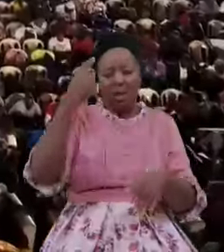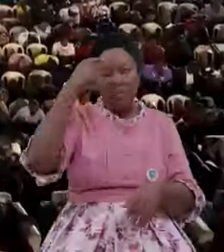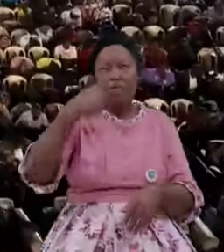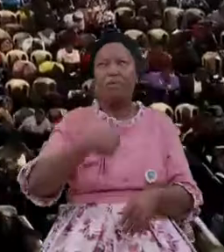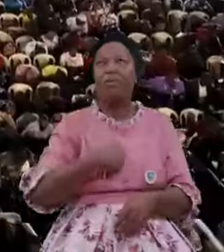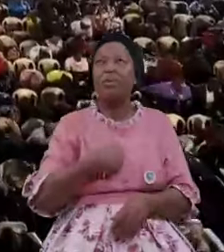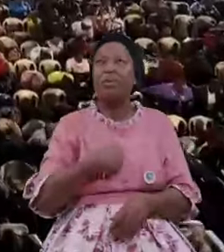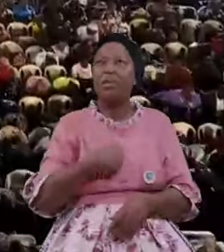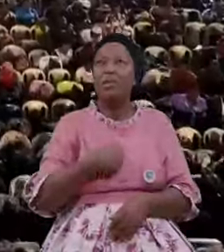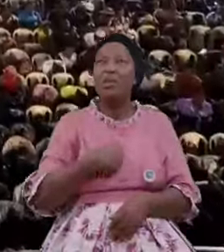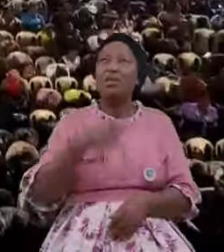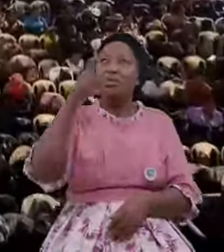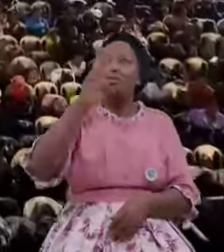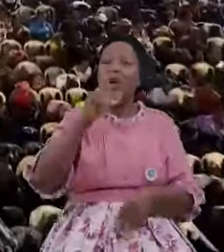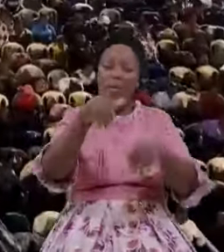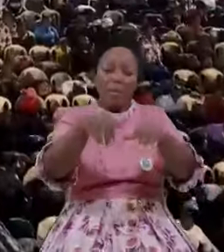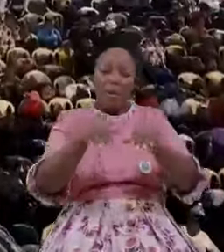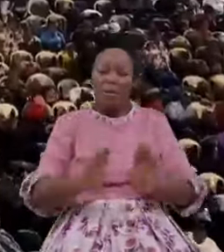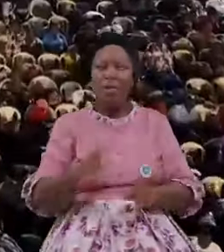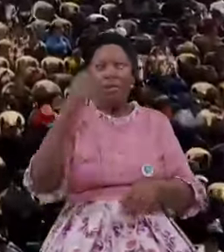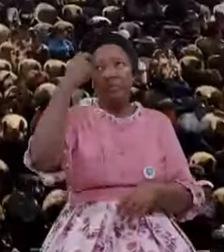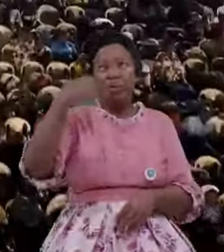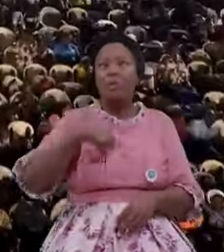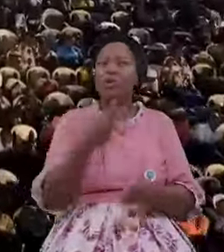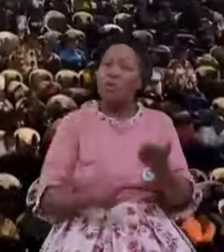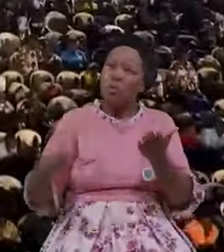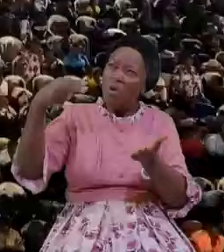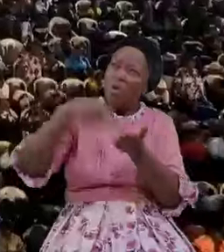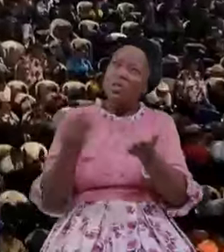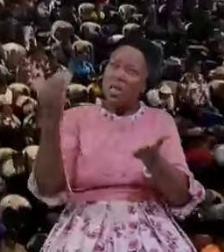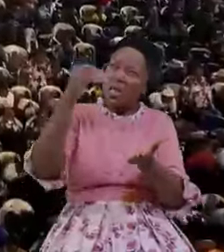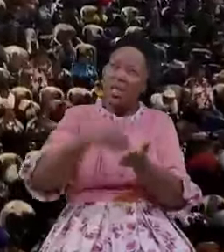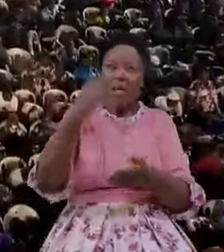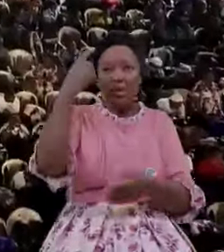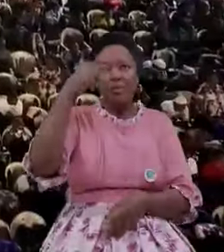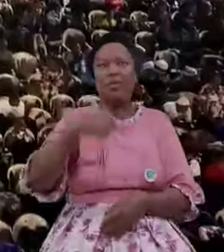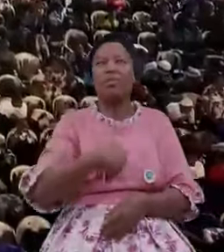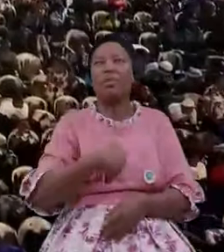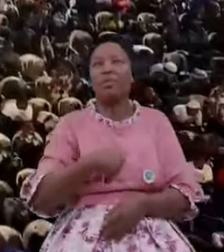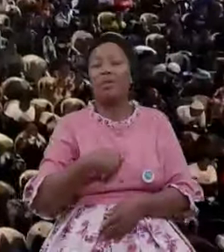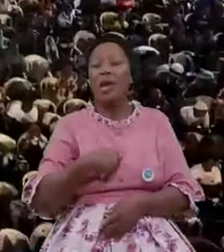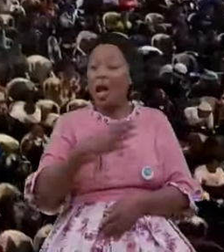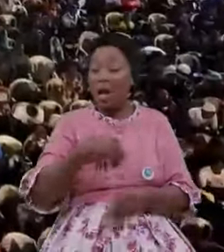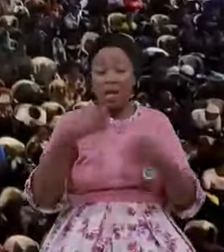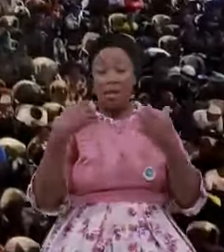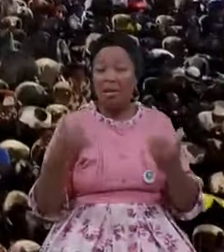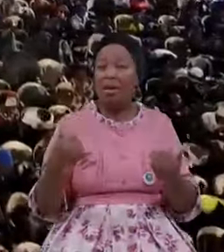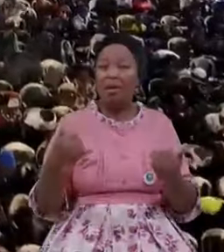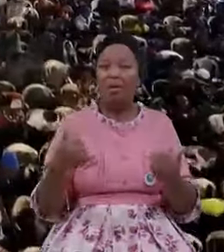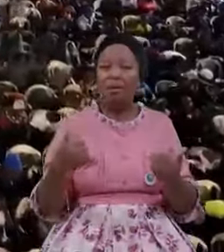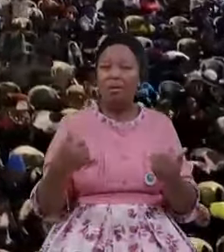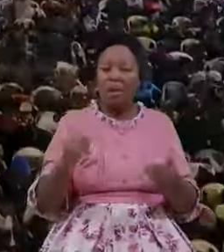are buried for me. You rose again for me. And now I've